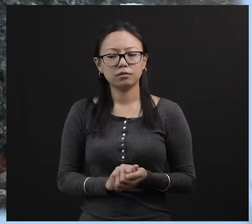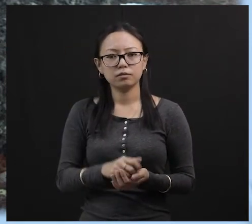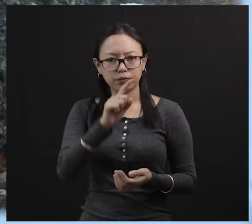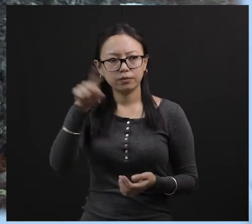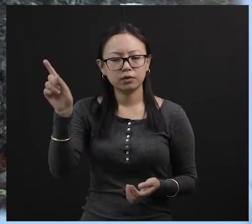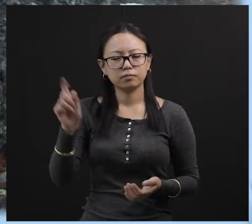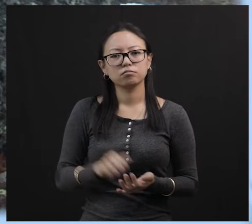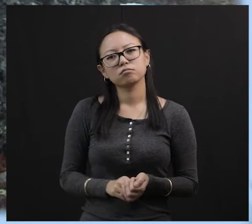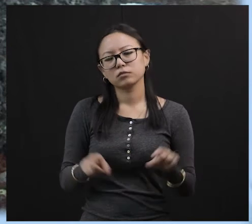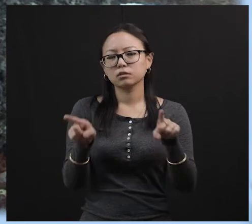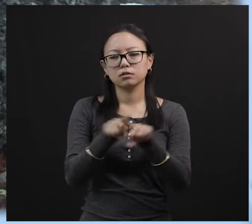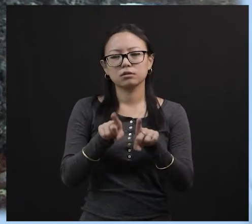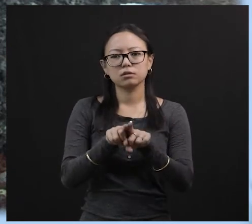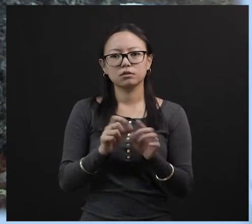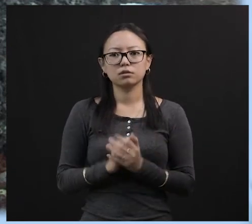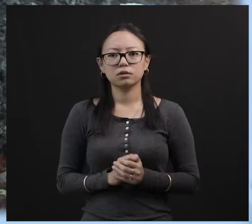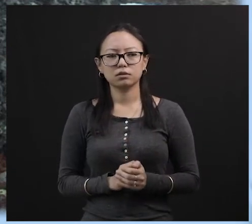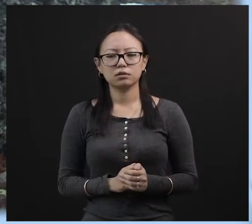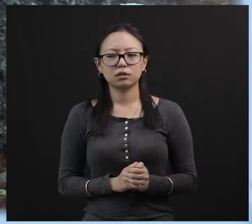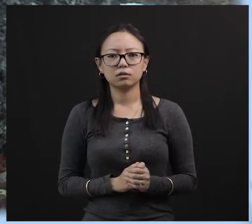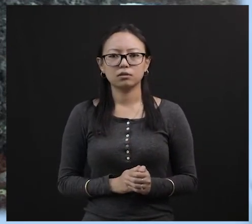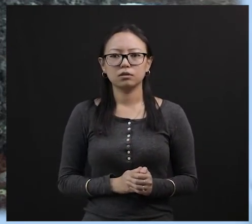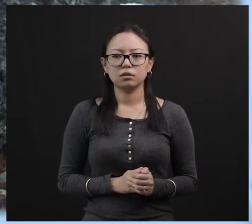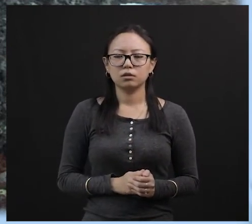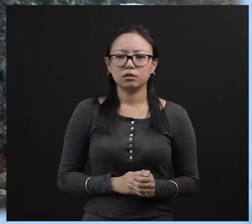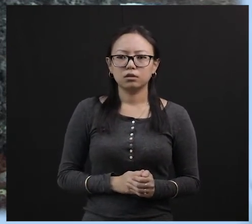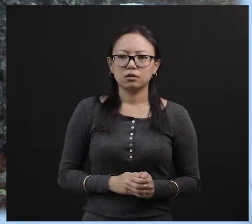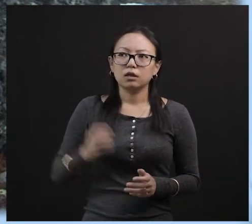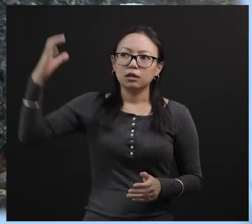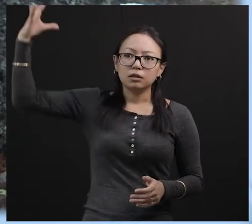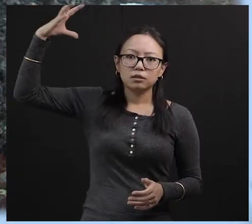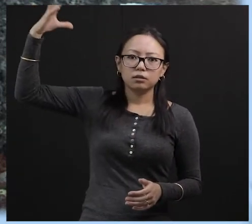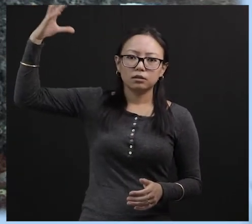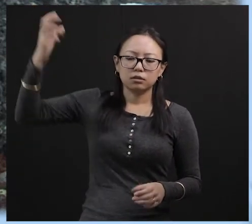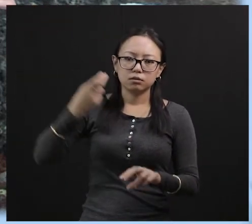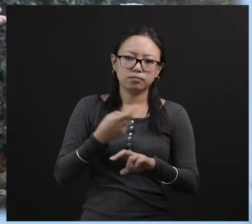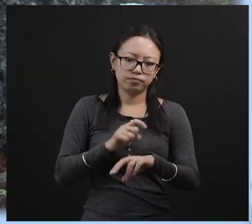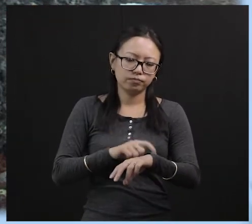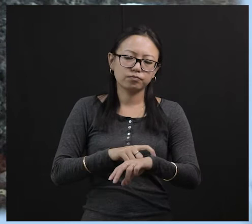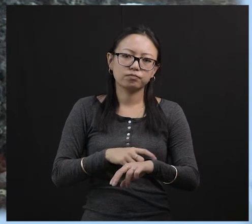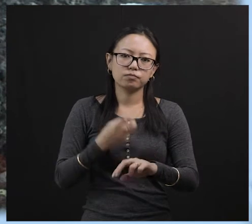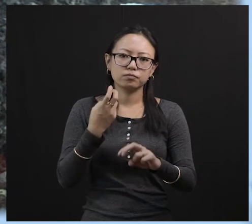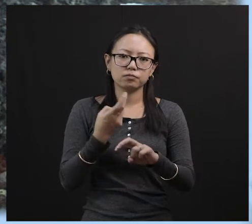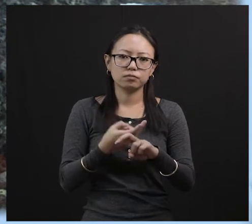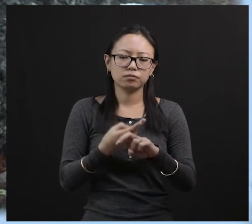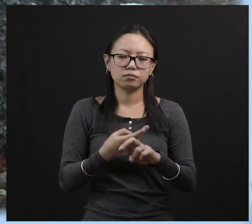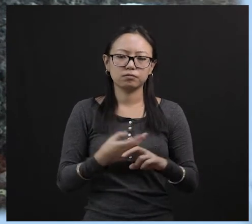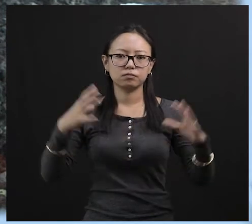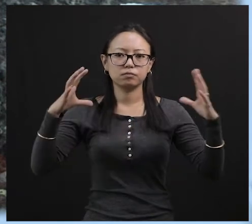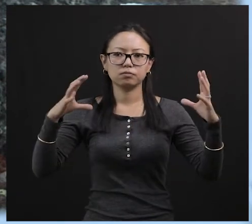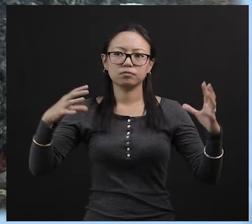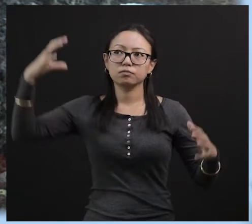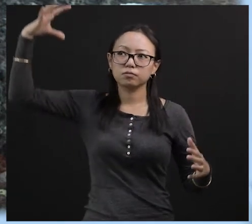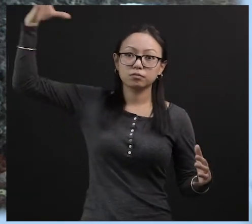heated up. But what happens at night? At night, the sun goes down and again the rocks cools